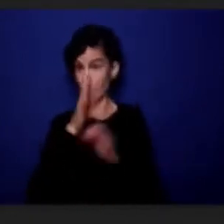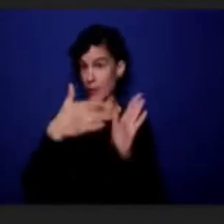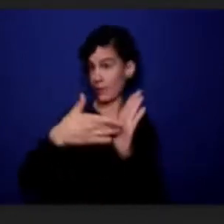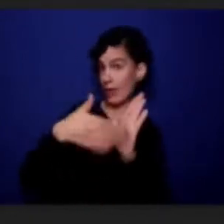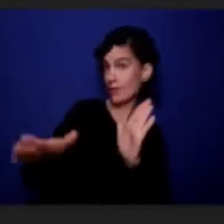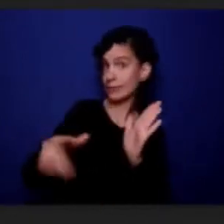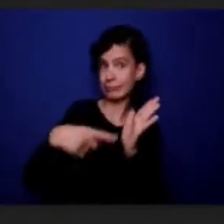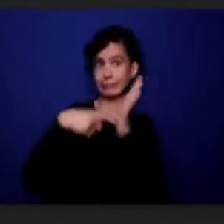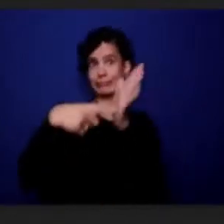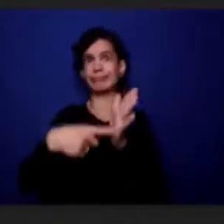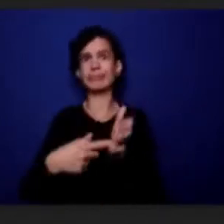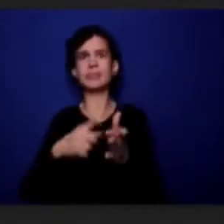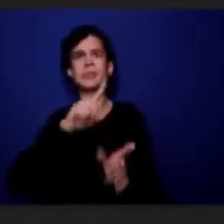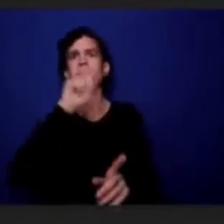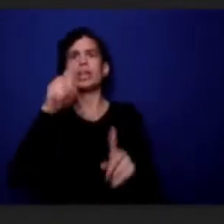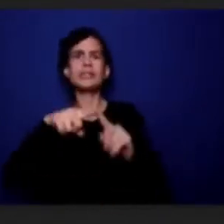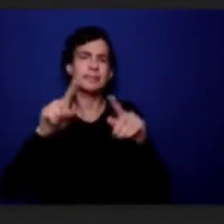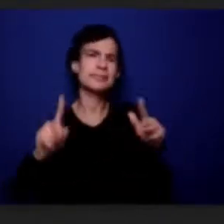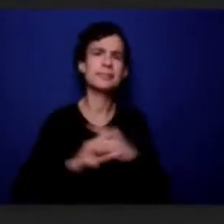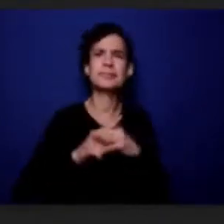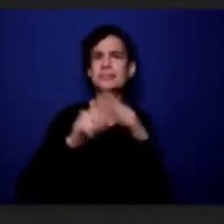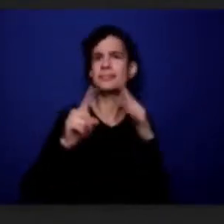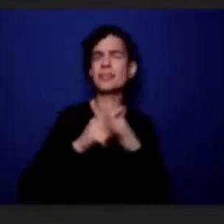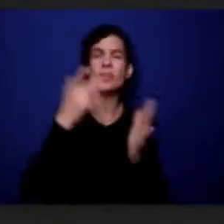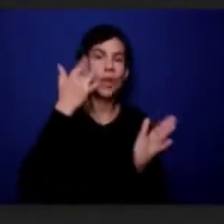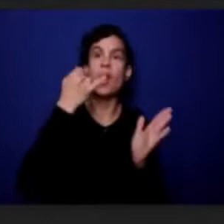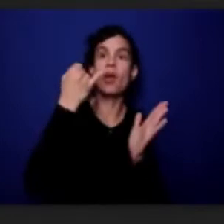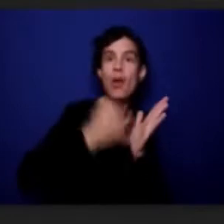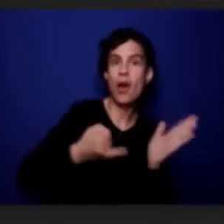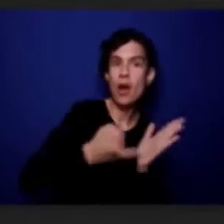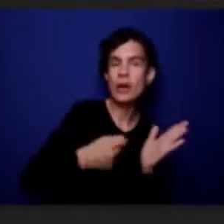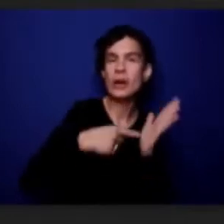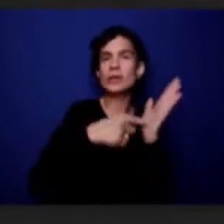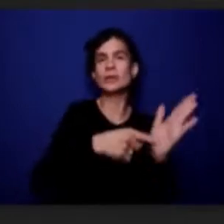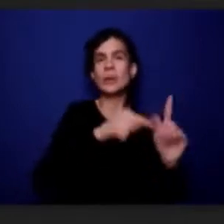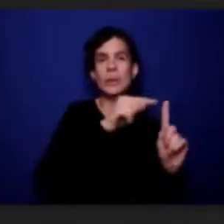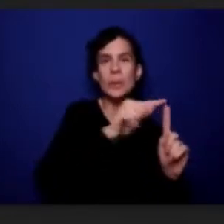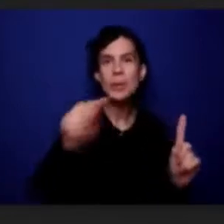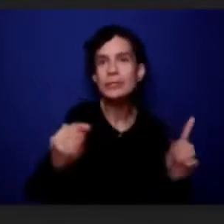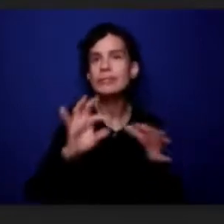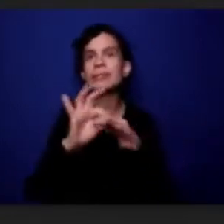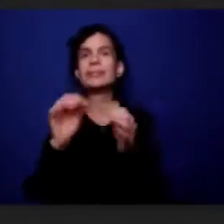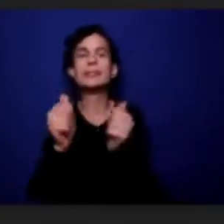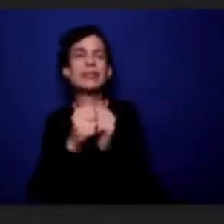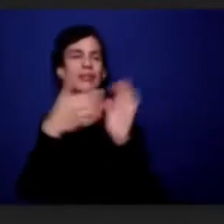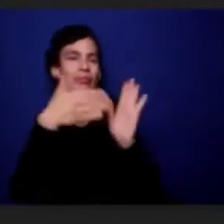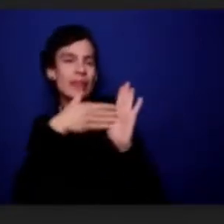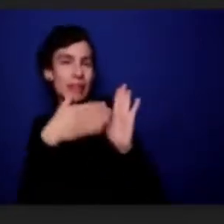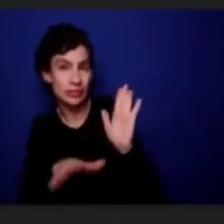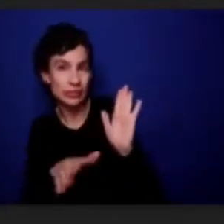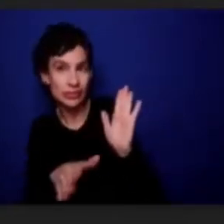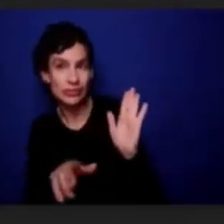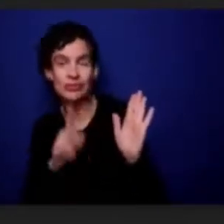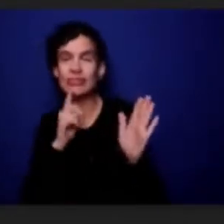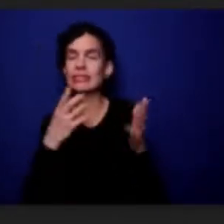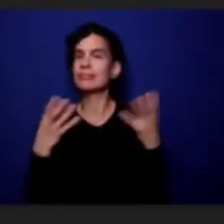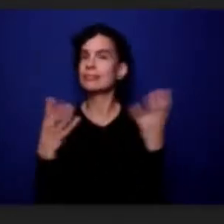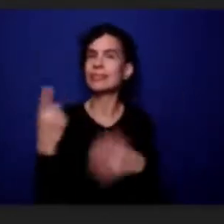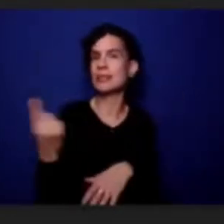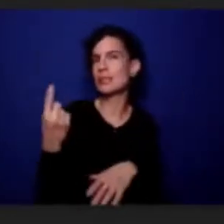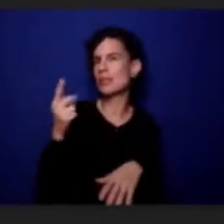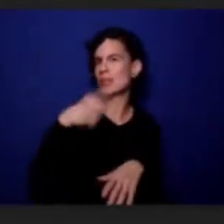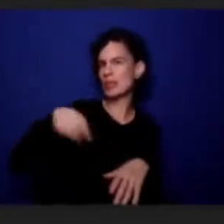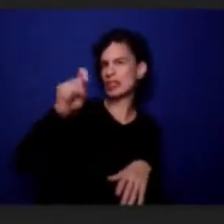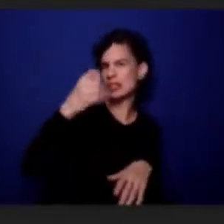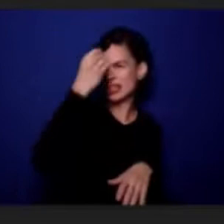what is the original myth? Right. What, like, is it her reflection? I don't think so. But the fact that that question's even coming